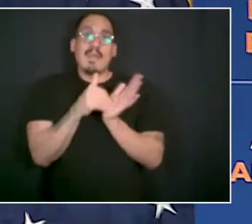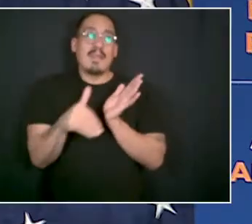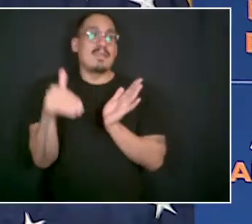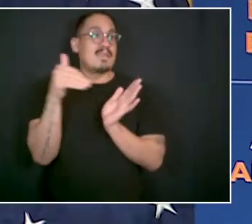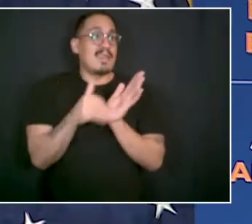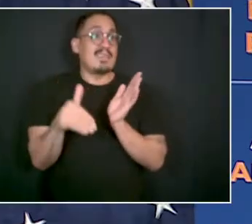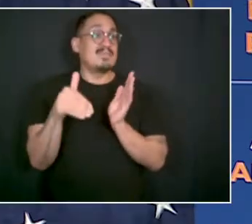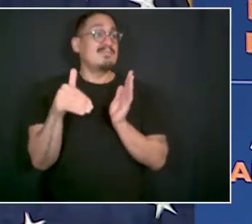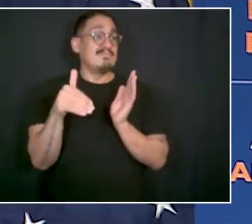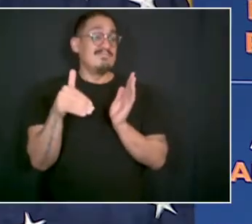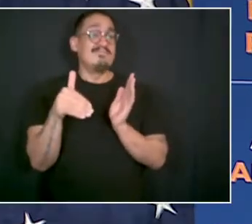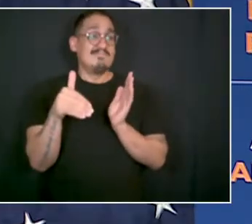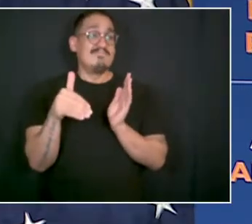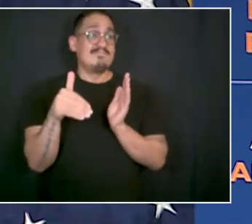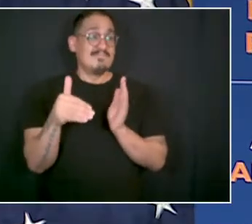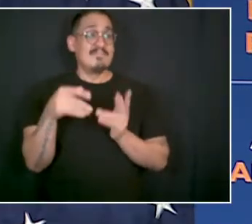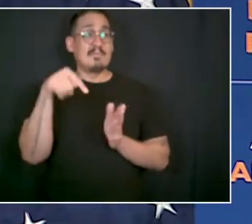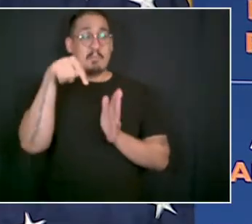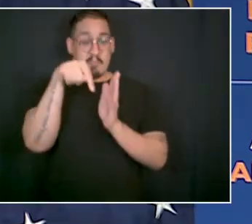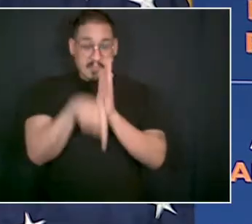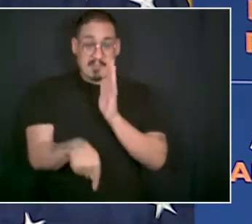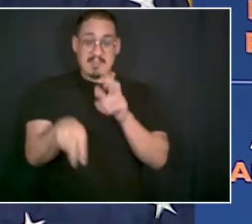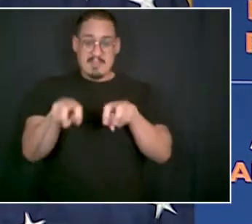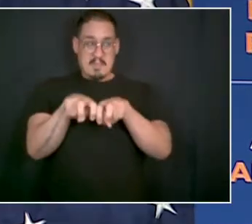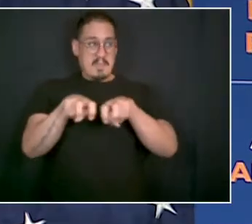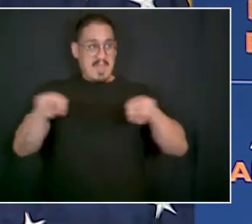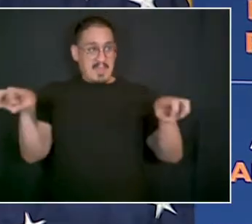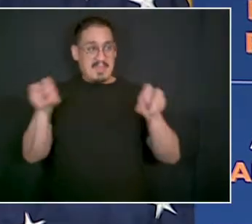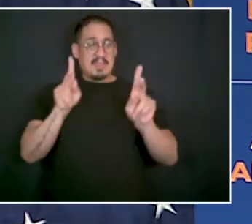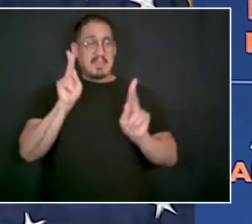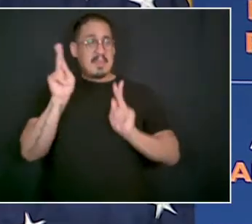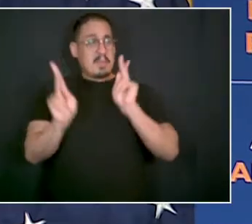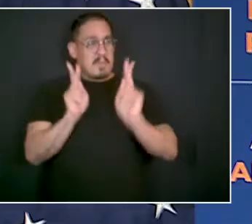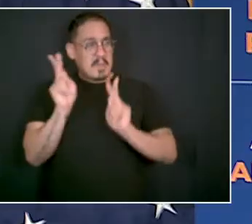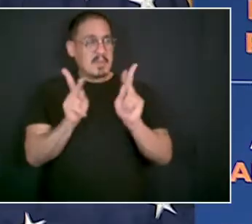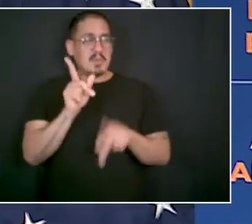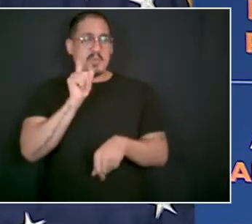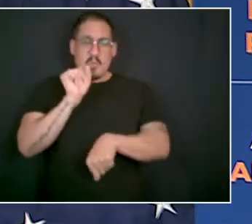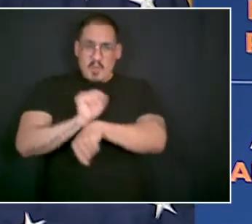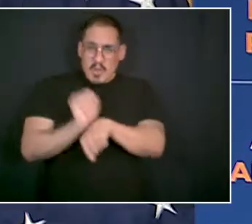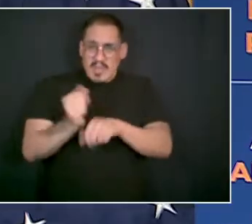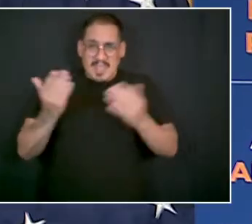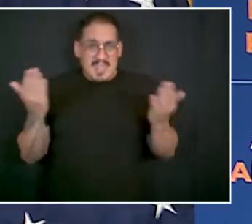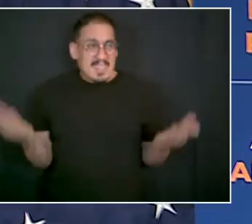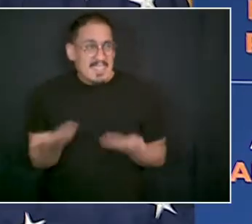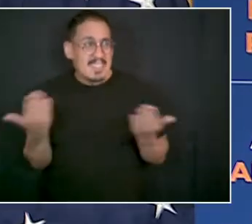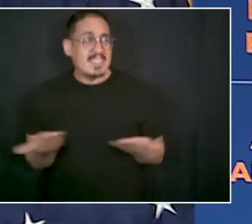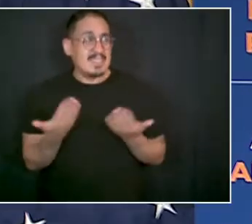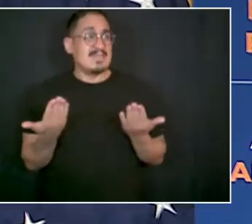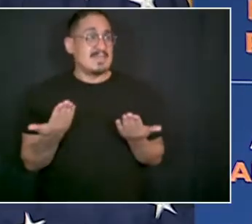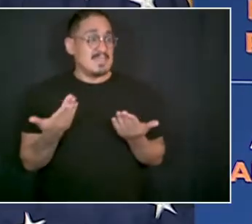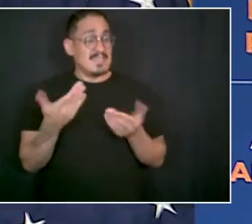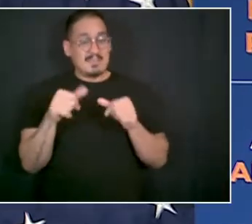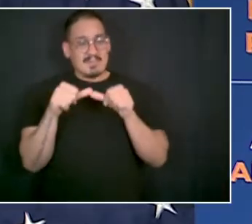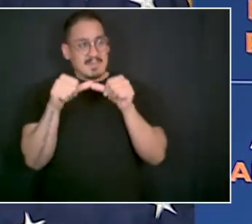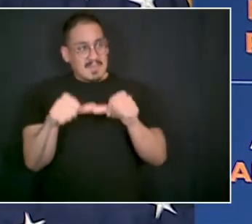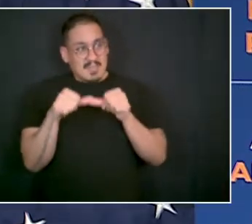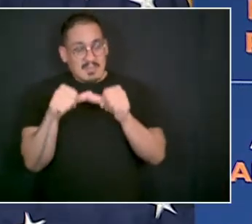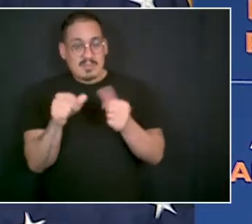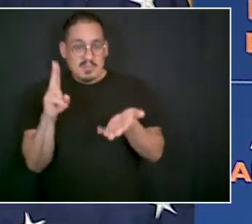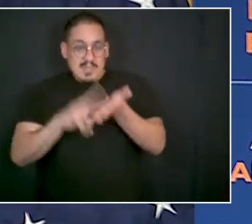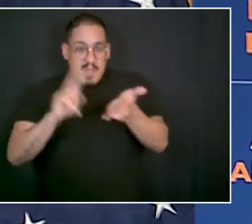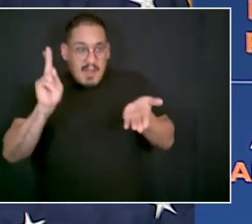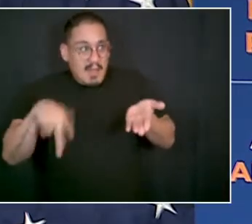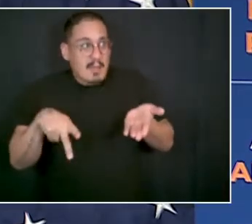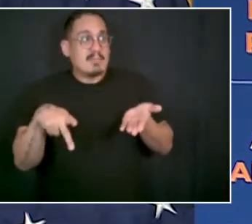city. People want to work for this administration, and they continue to sign up, and he was excited to come on board, and we're excited